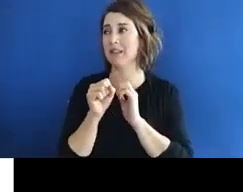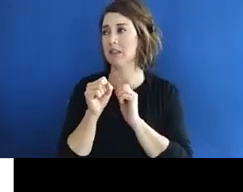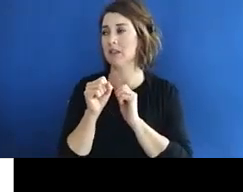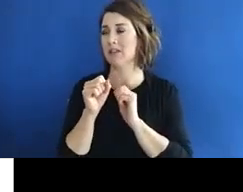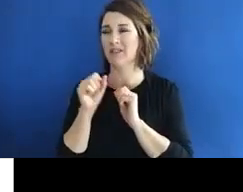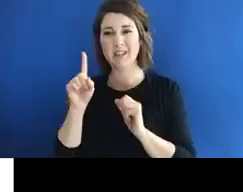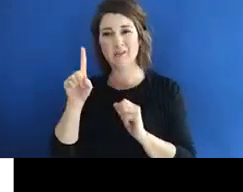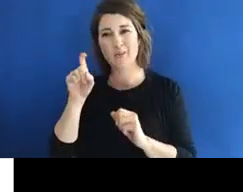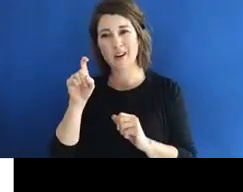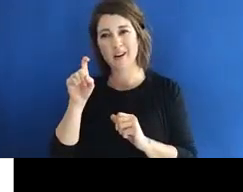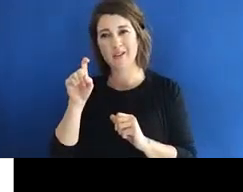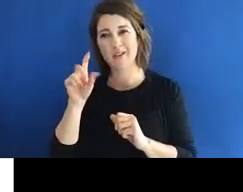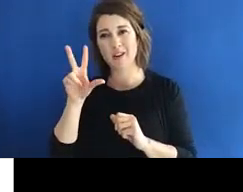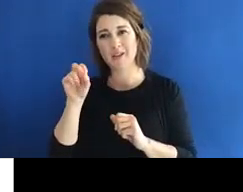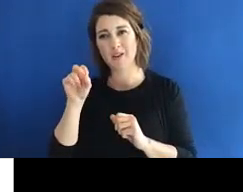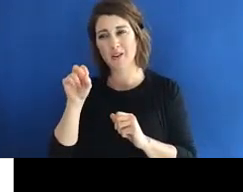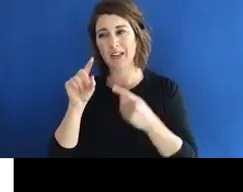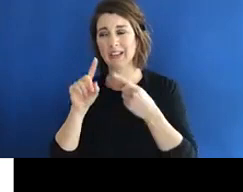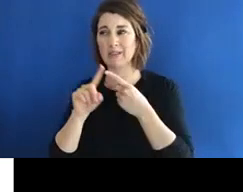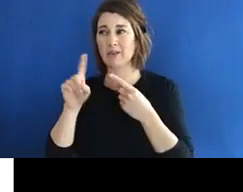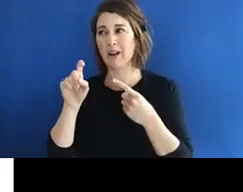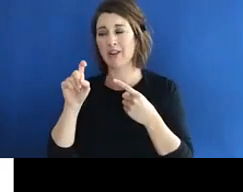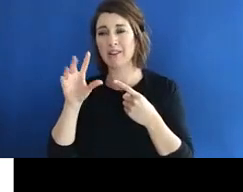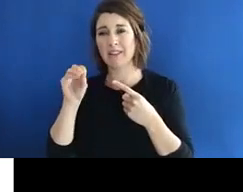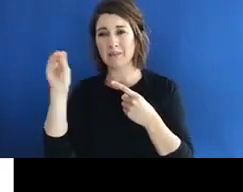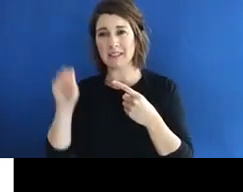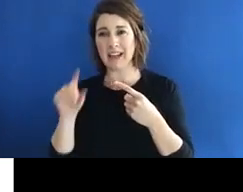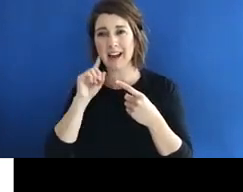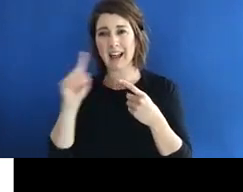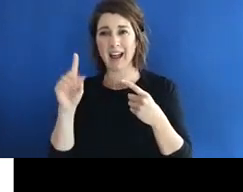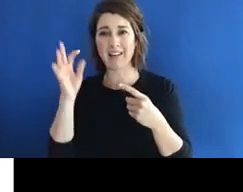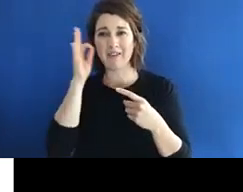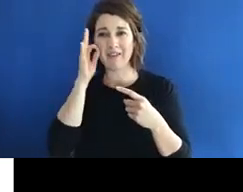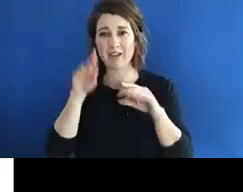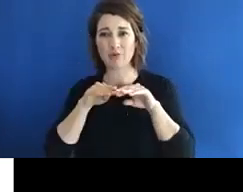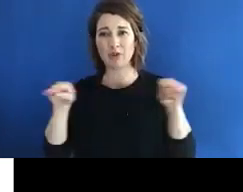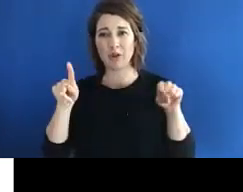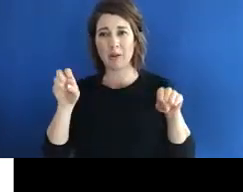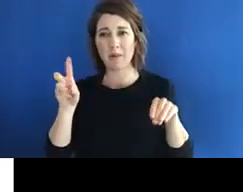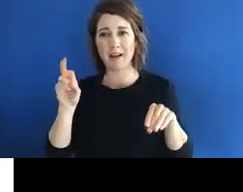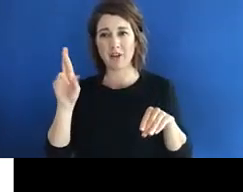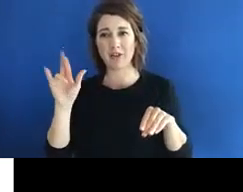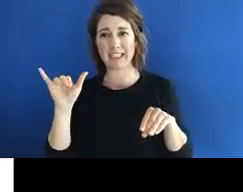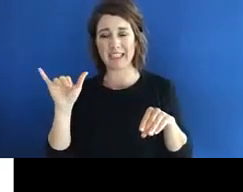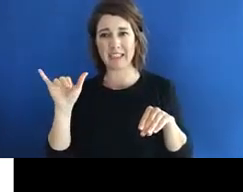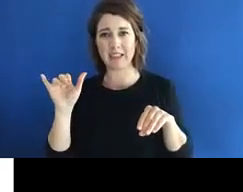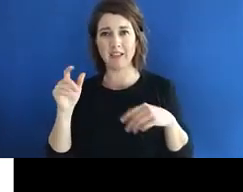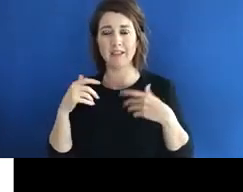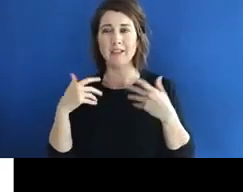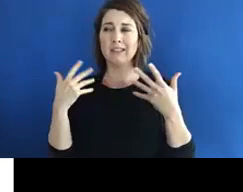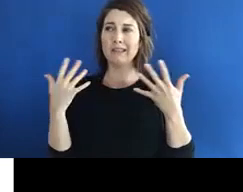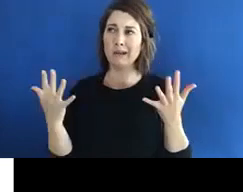150% of the federal poverty rate. So if we're really talking about economic self-sufficiency or reducing or